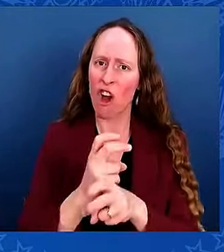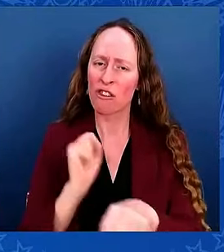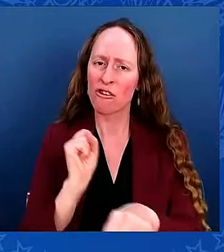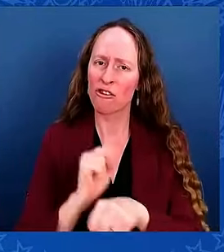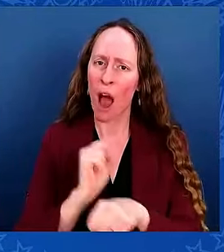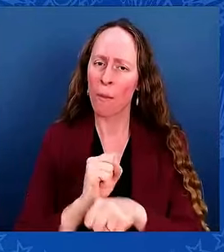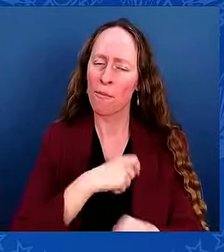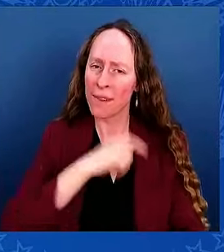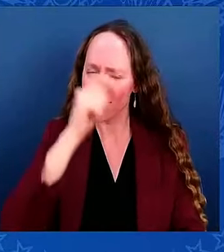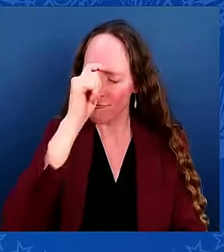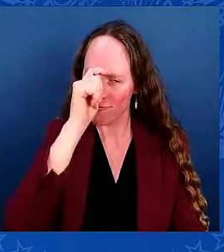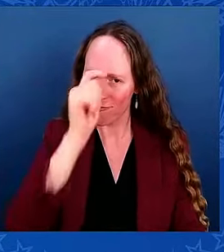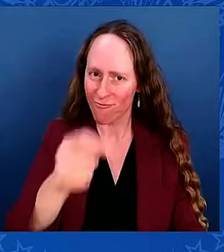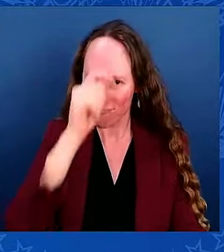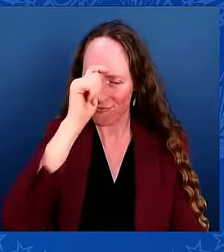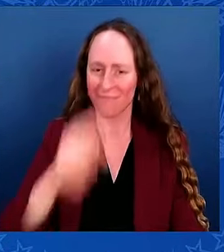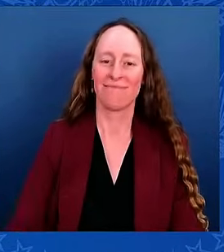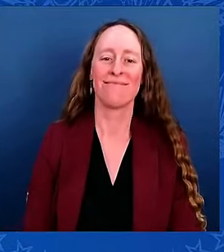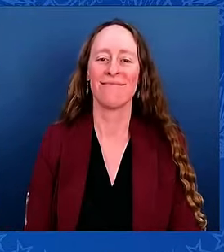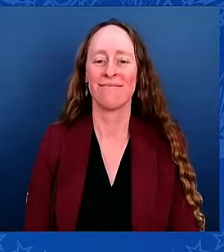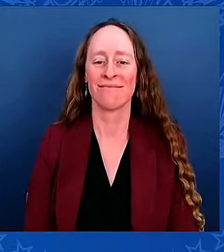live.